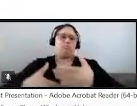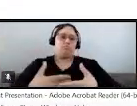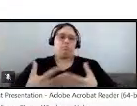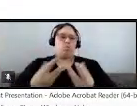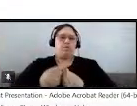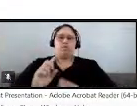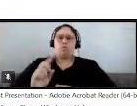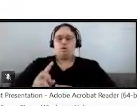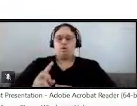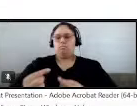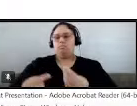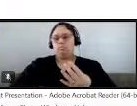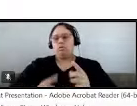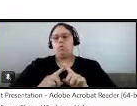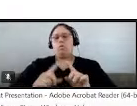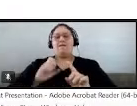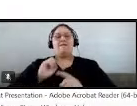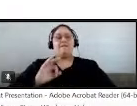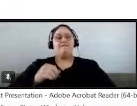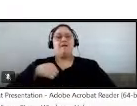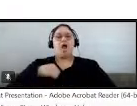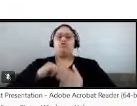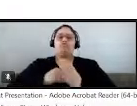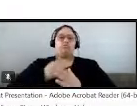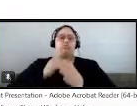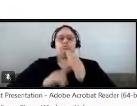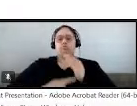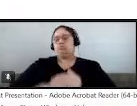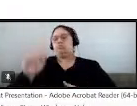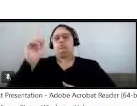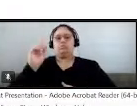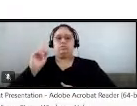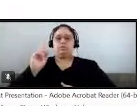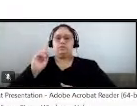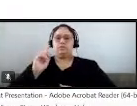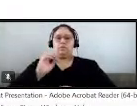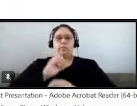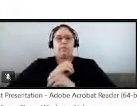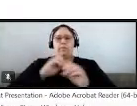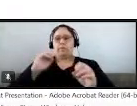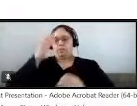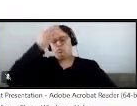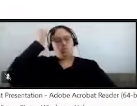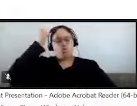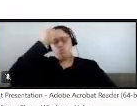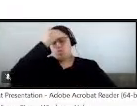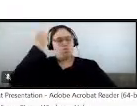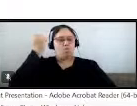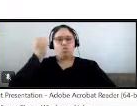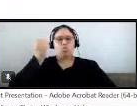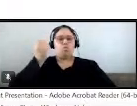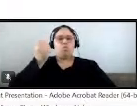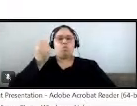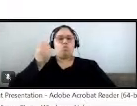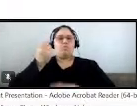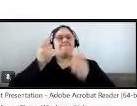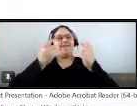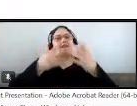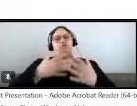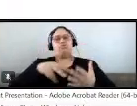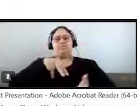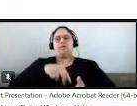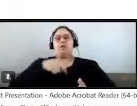with what? Because if I just walk in there without any knowledge of what is it, where are we now?